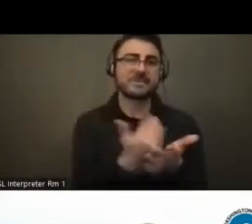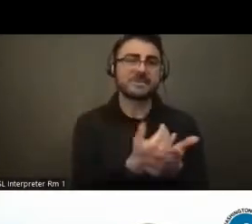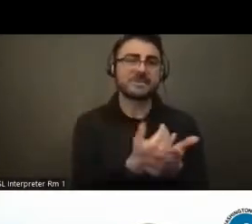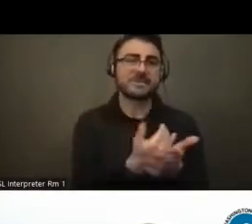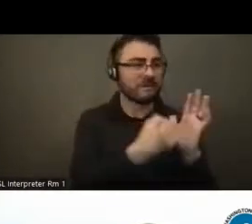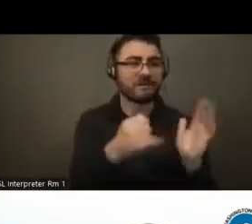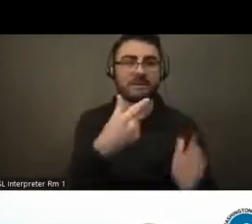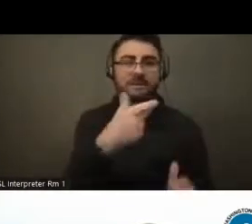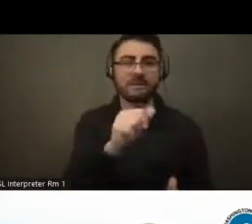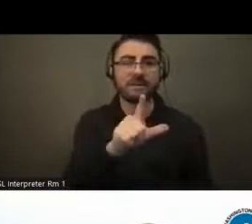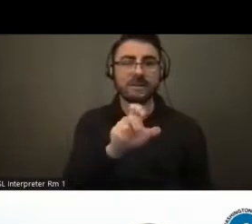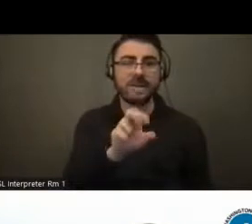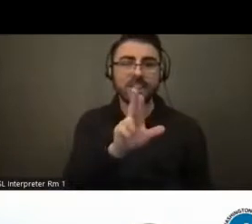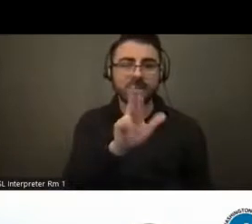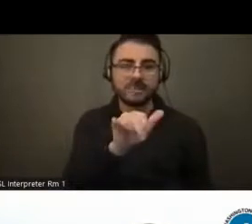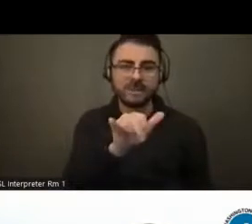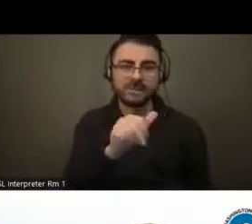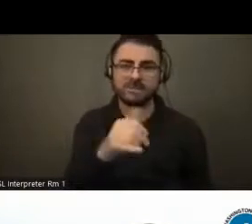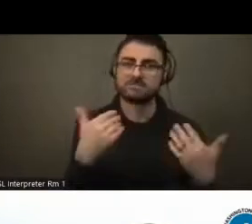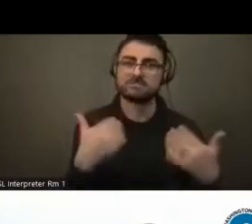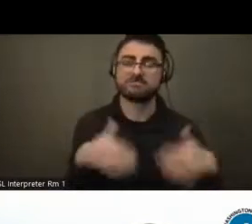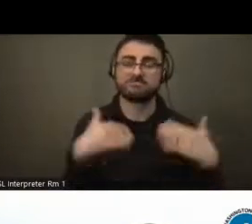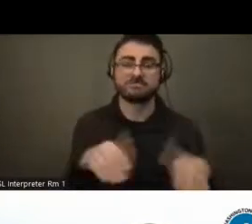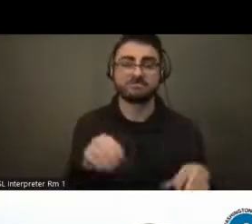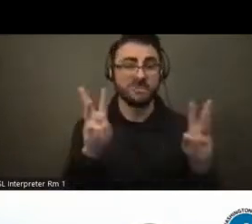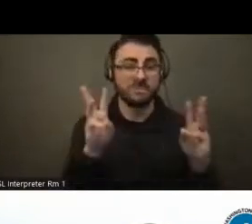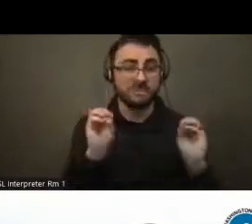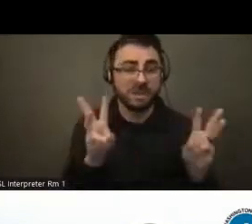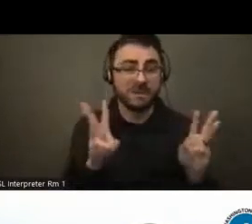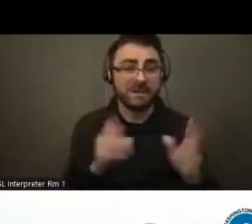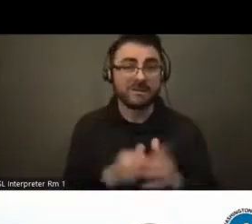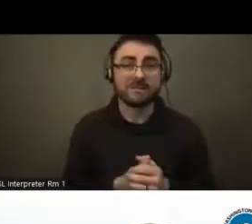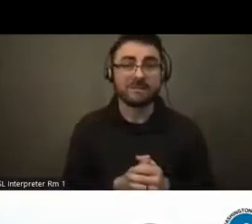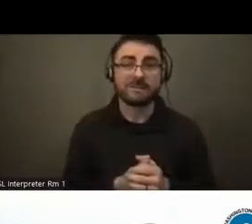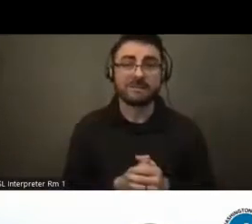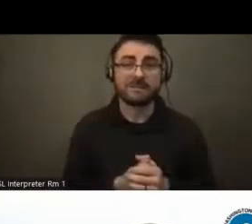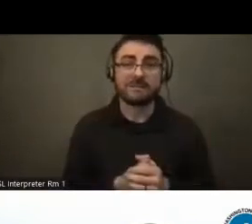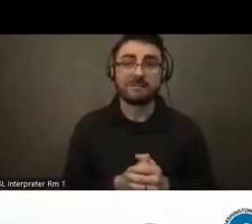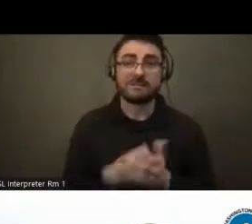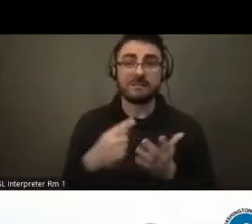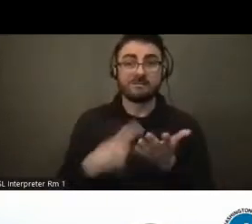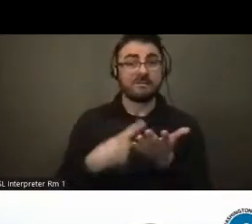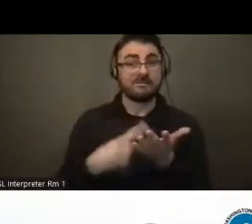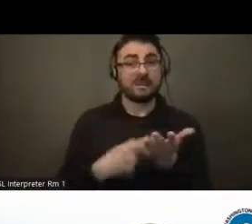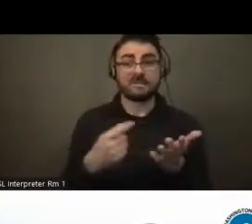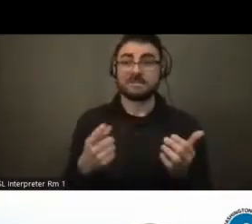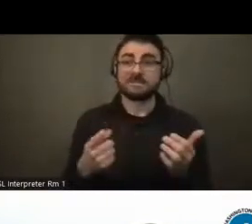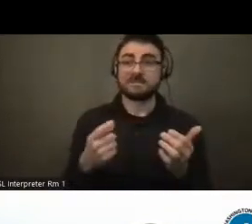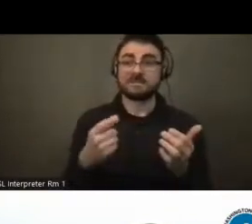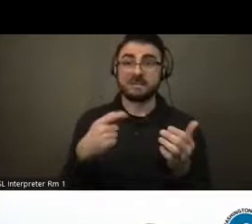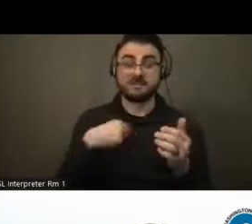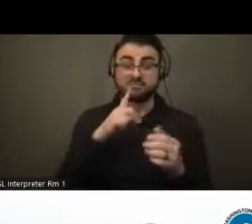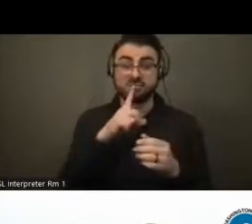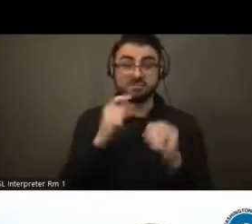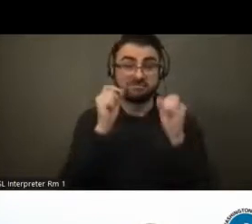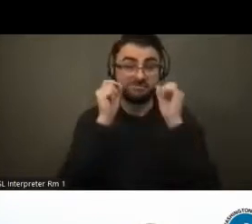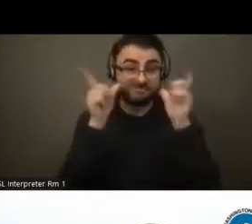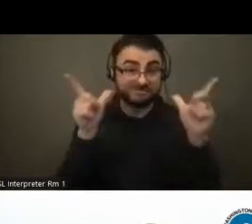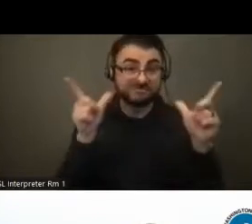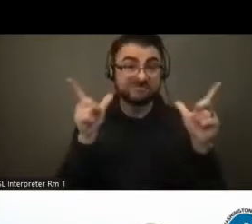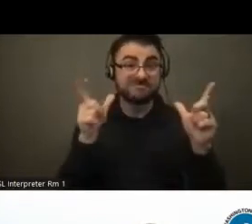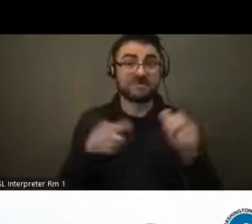wow. And in some way, my eyes are really opened. It's the first time I've been with a whole crowd of